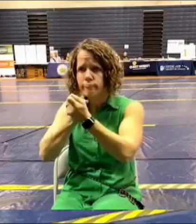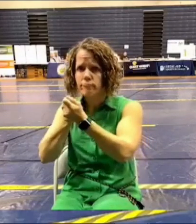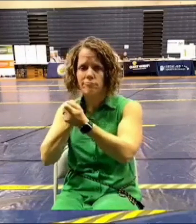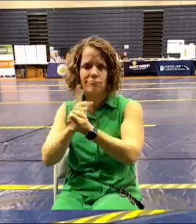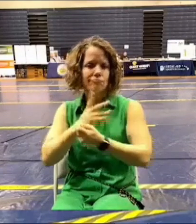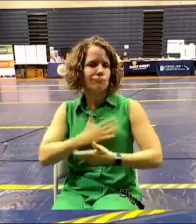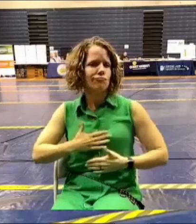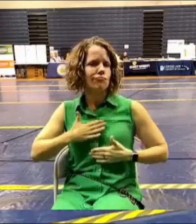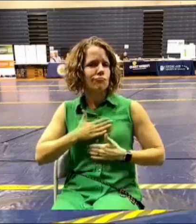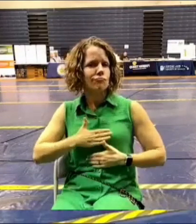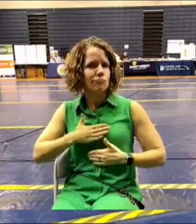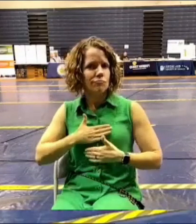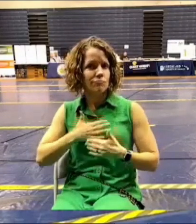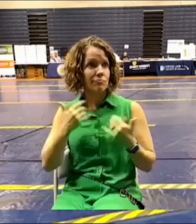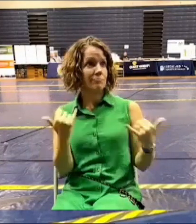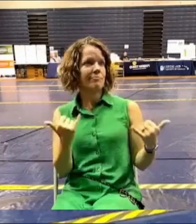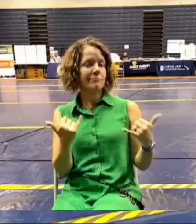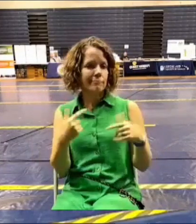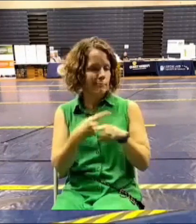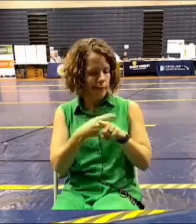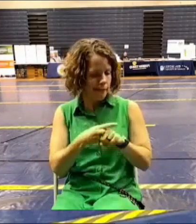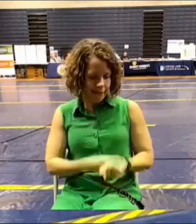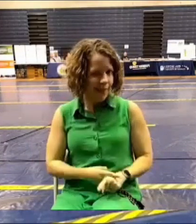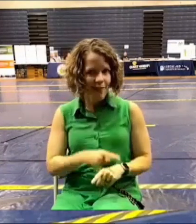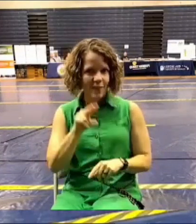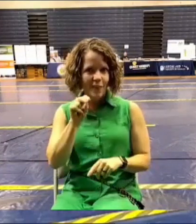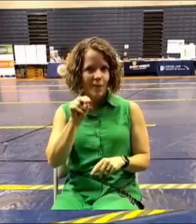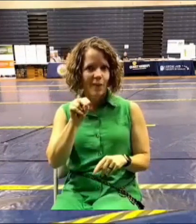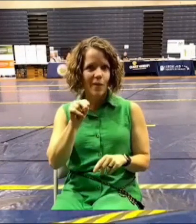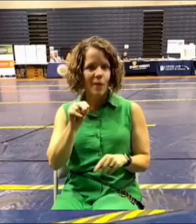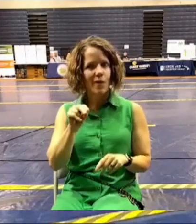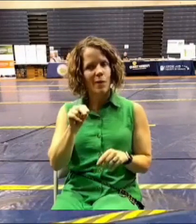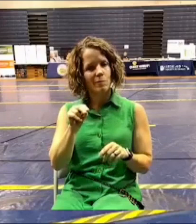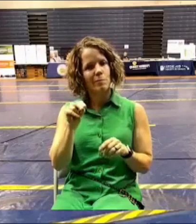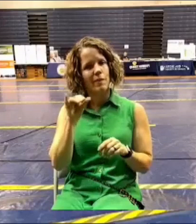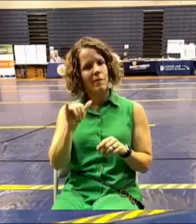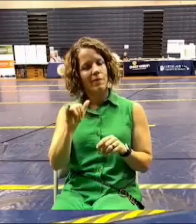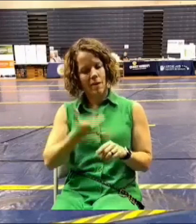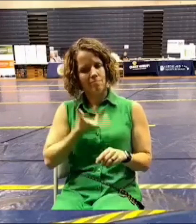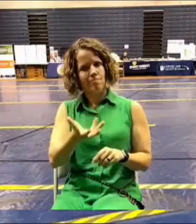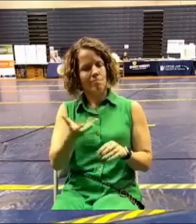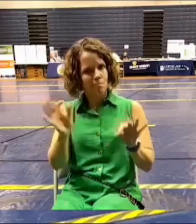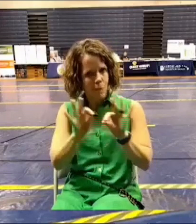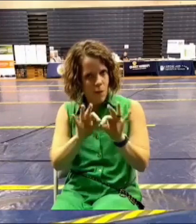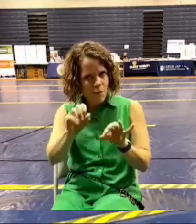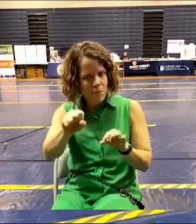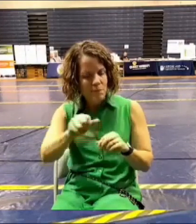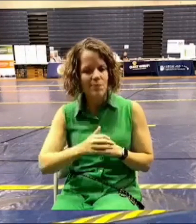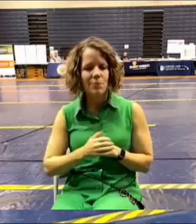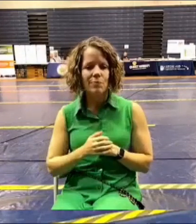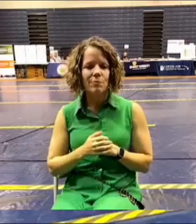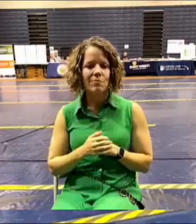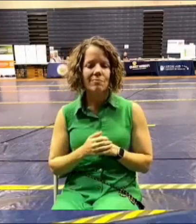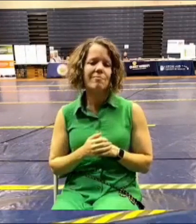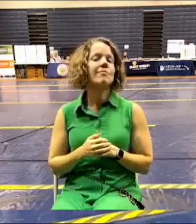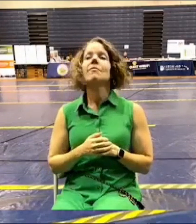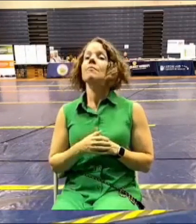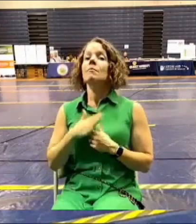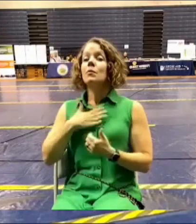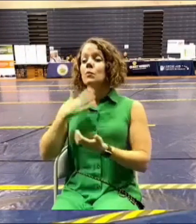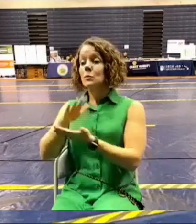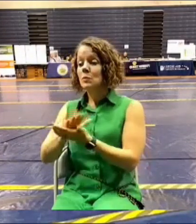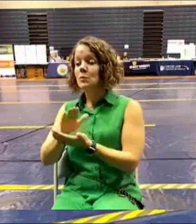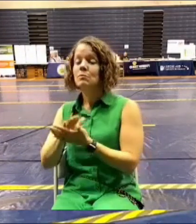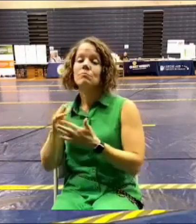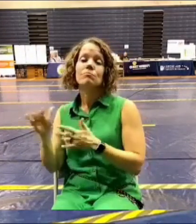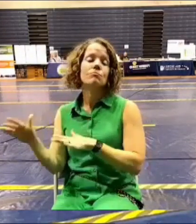on, something that I can't do today, but something we try to. And then after going to school and coming back, like